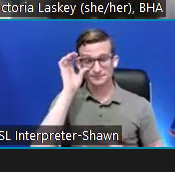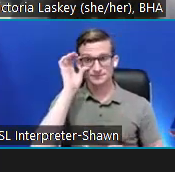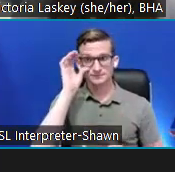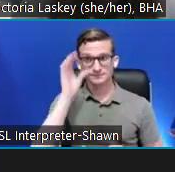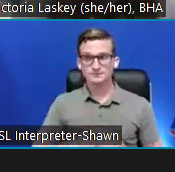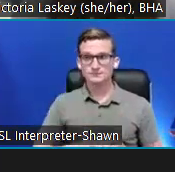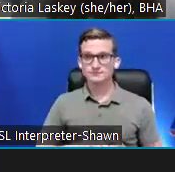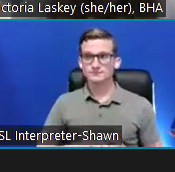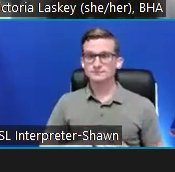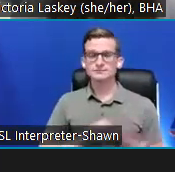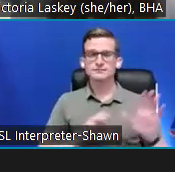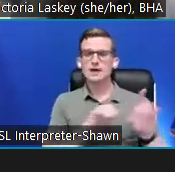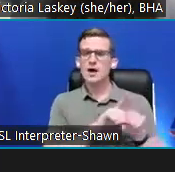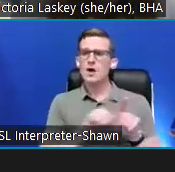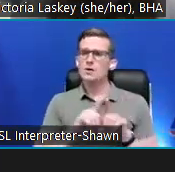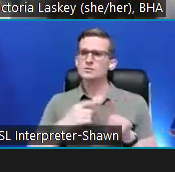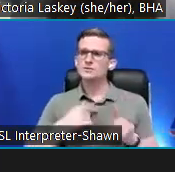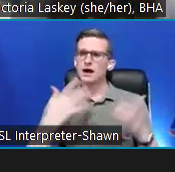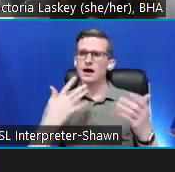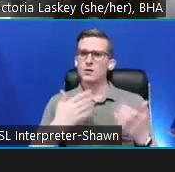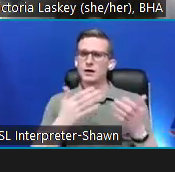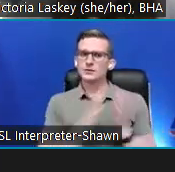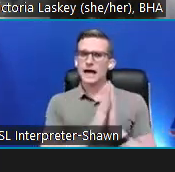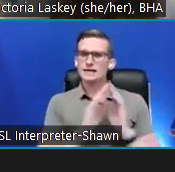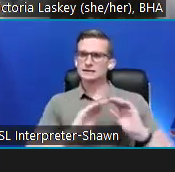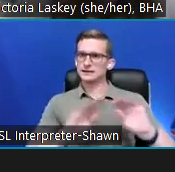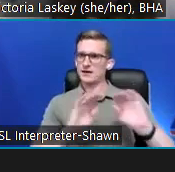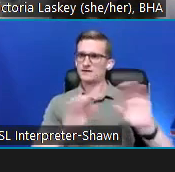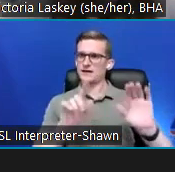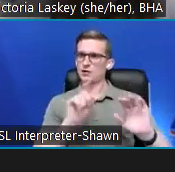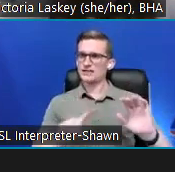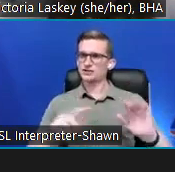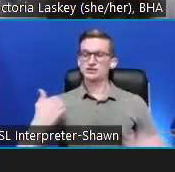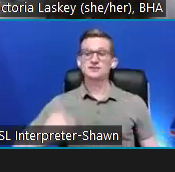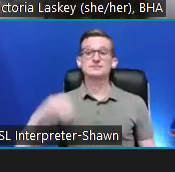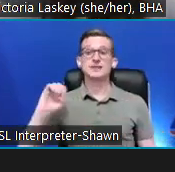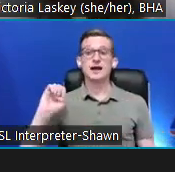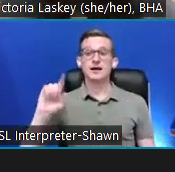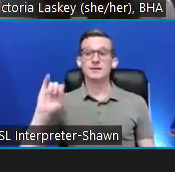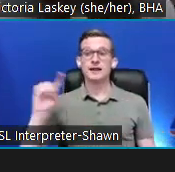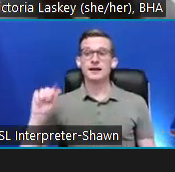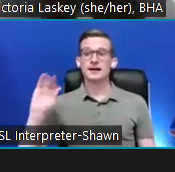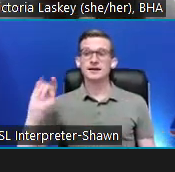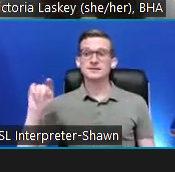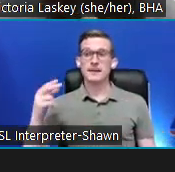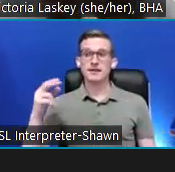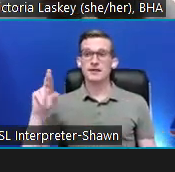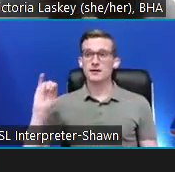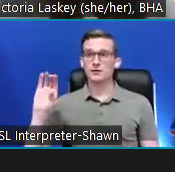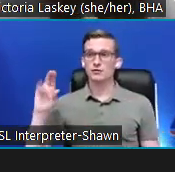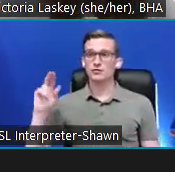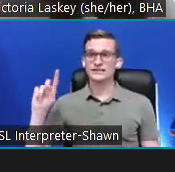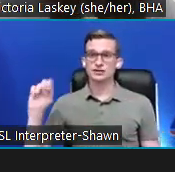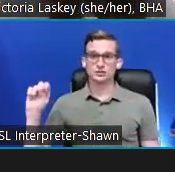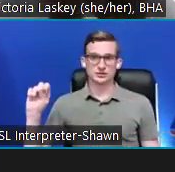I also wanted to ask a clarifying question of Elizabeth Richards, just to make sure I caught that this question,